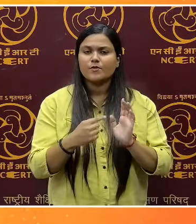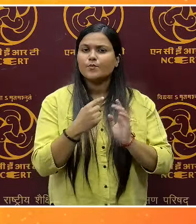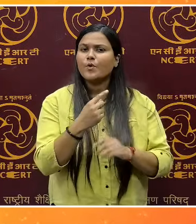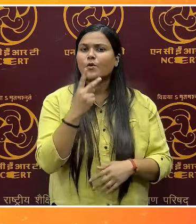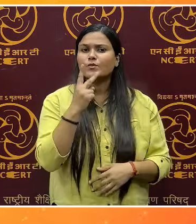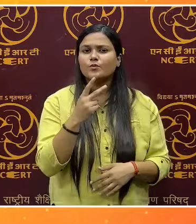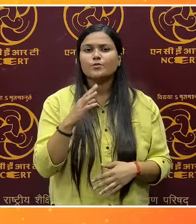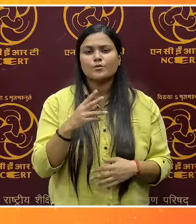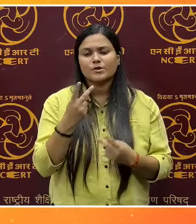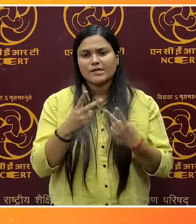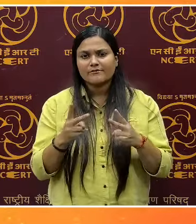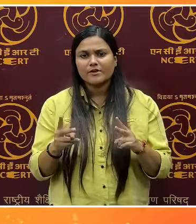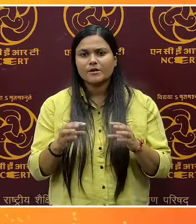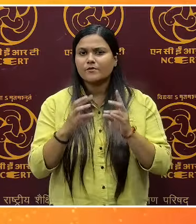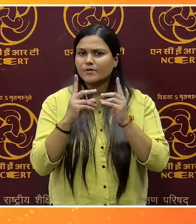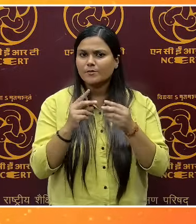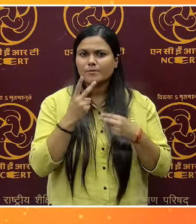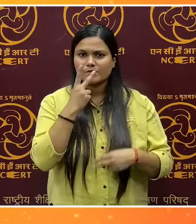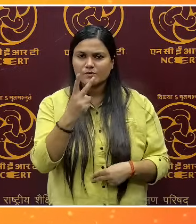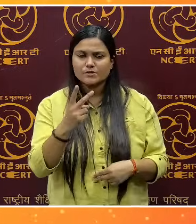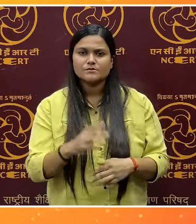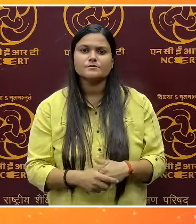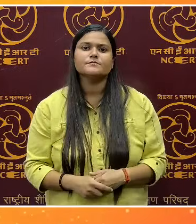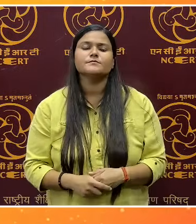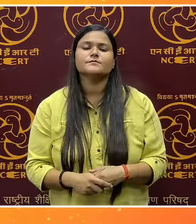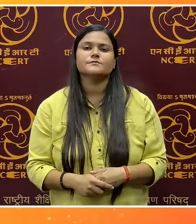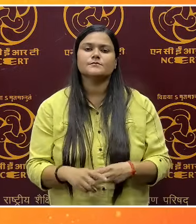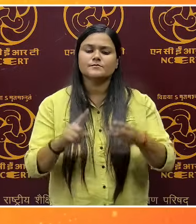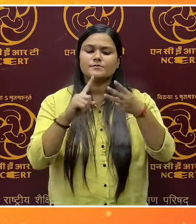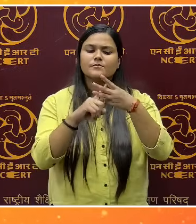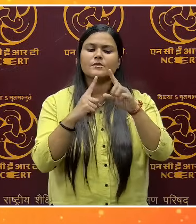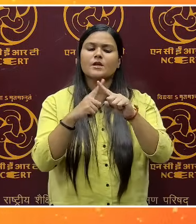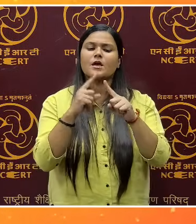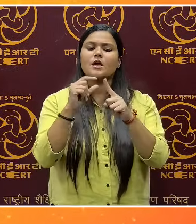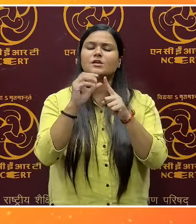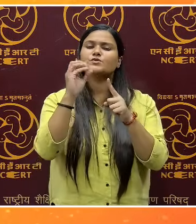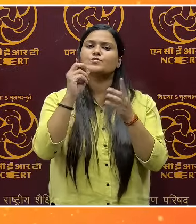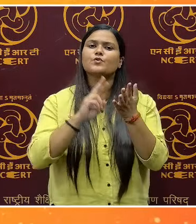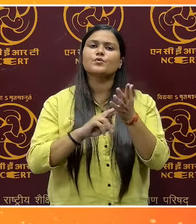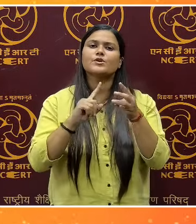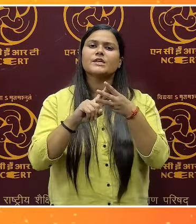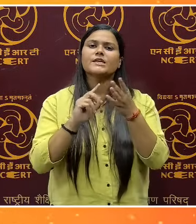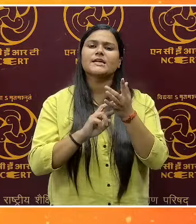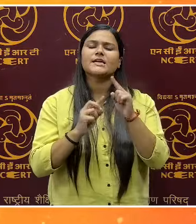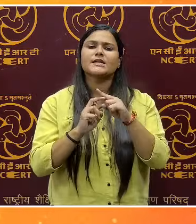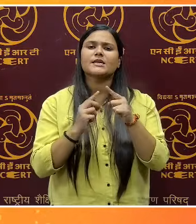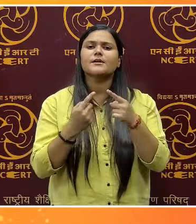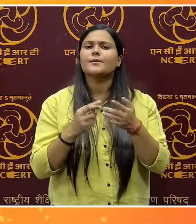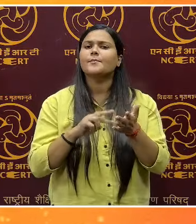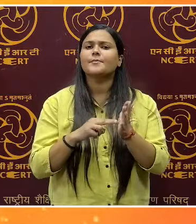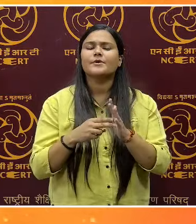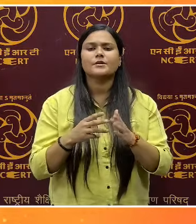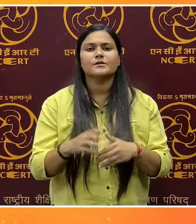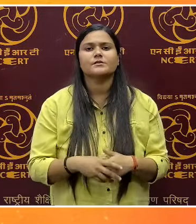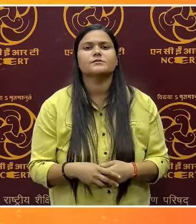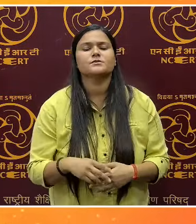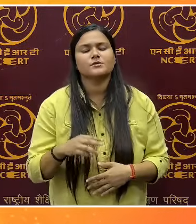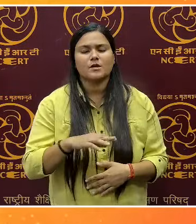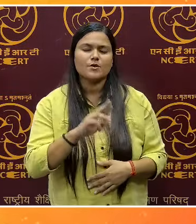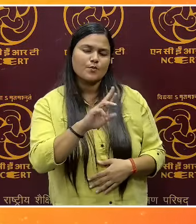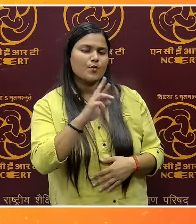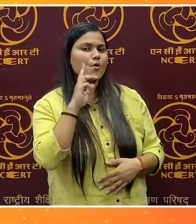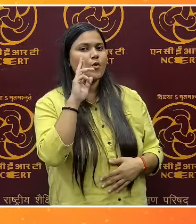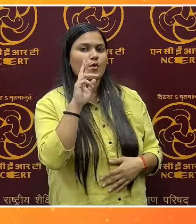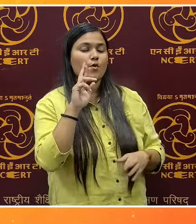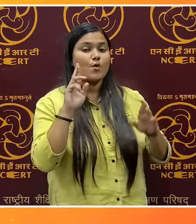children. Okay. What is exponent? First let us understand what is an exponent. Shivani, suppose I have here one